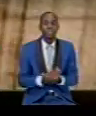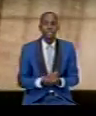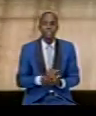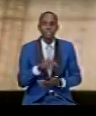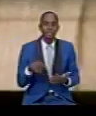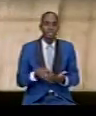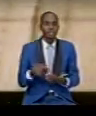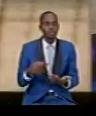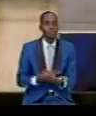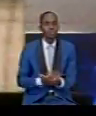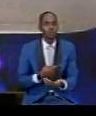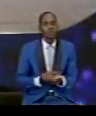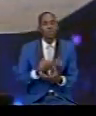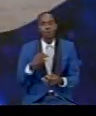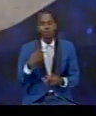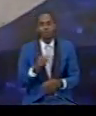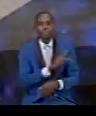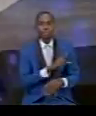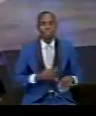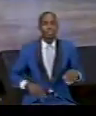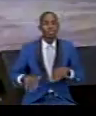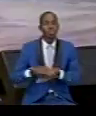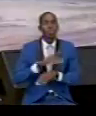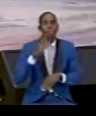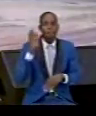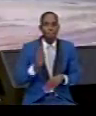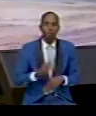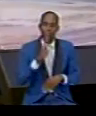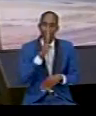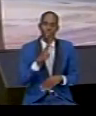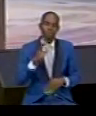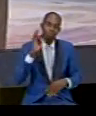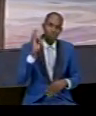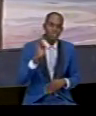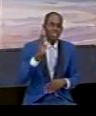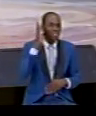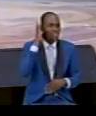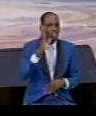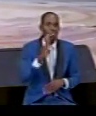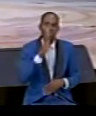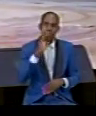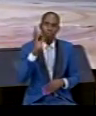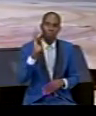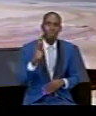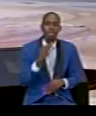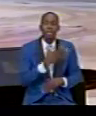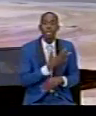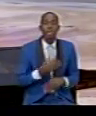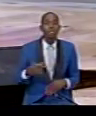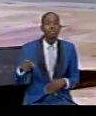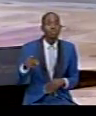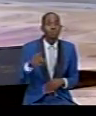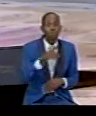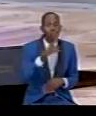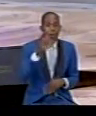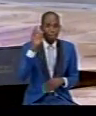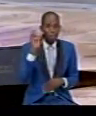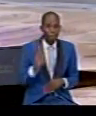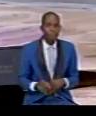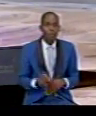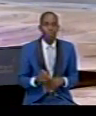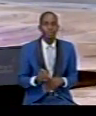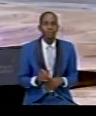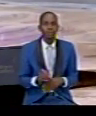Gospel of the Kingdom must be preached shall be preached and you must you must search